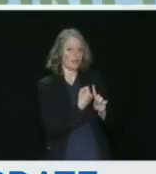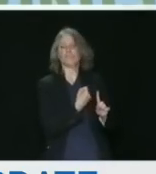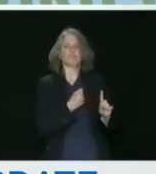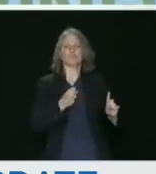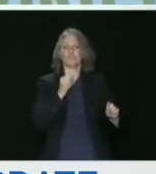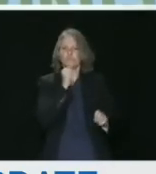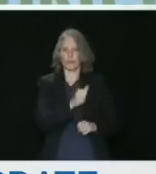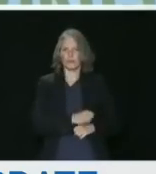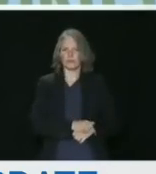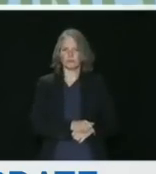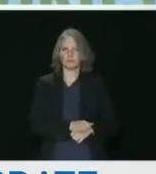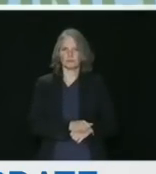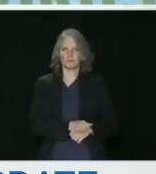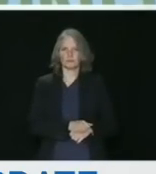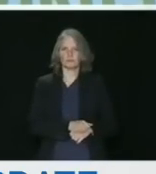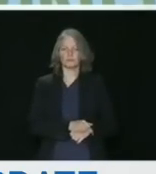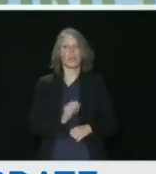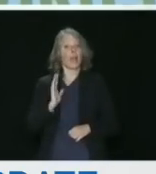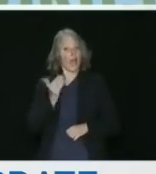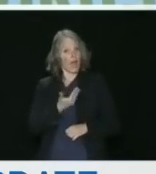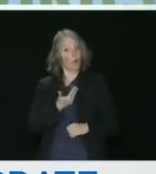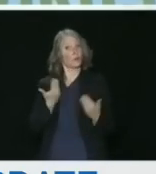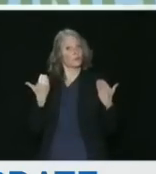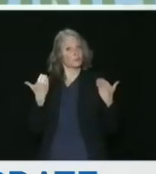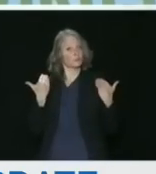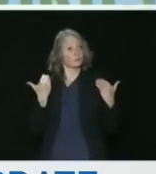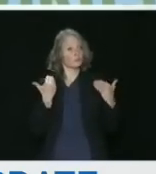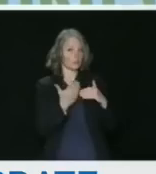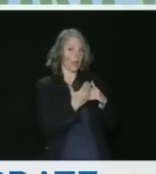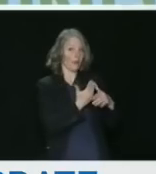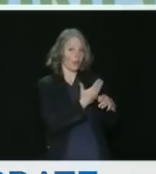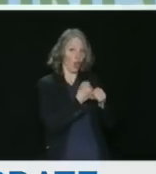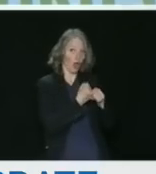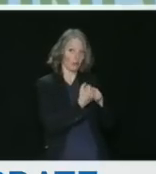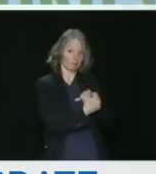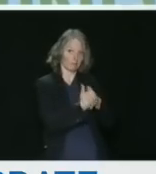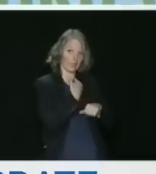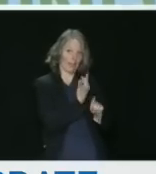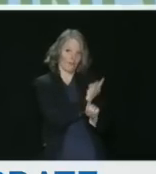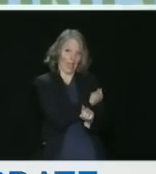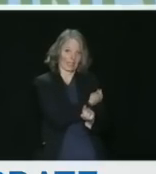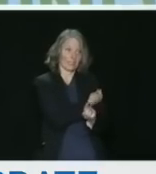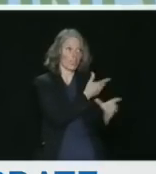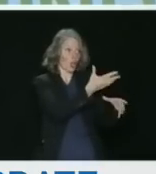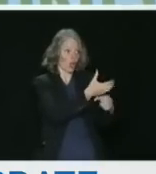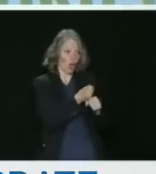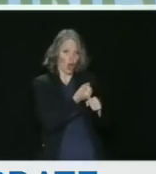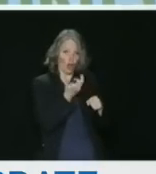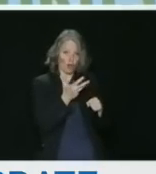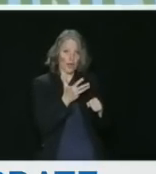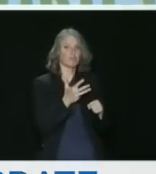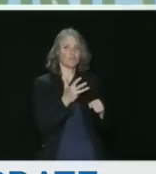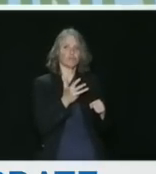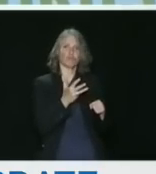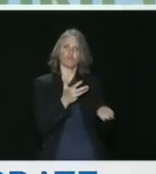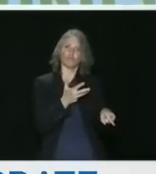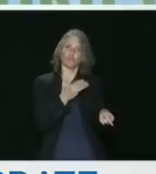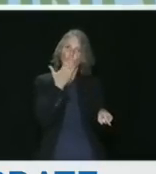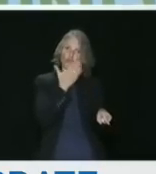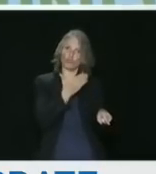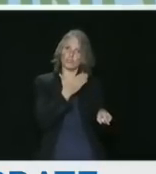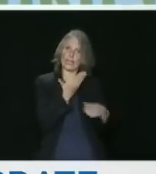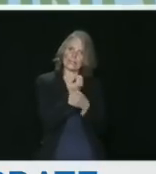that the vaccines that we've already received, and that's been deemed of high